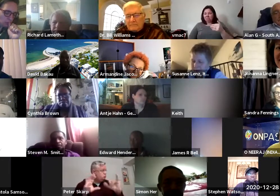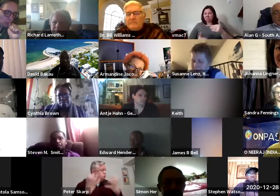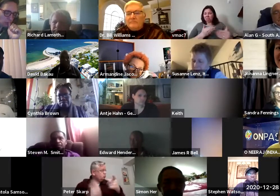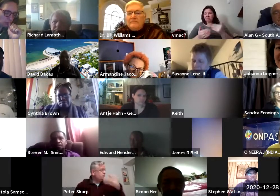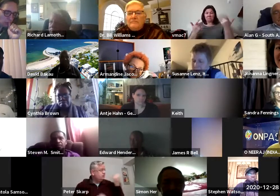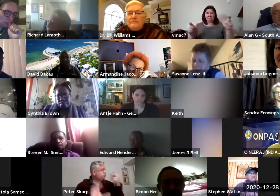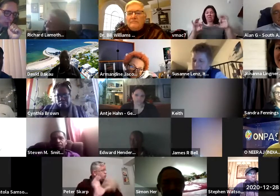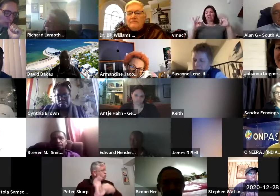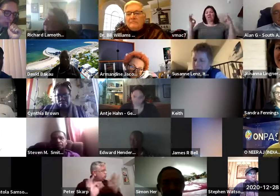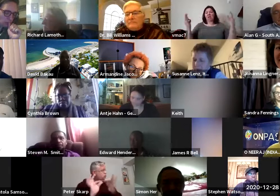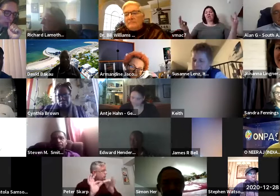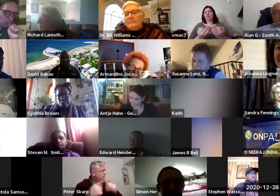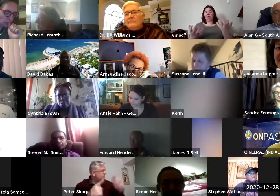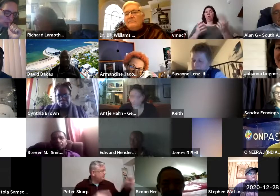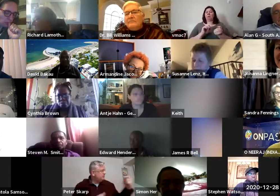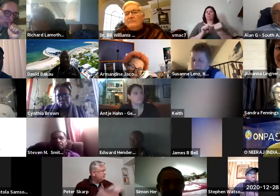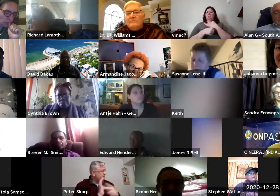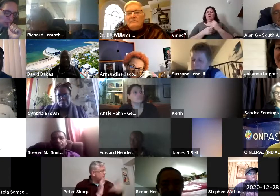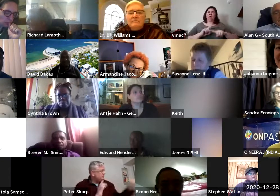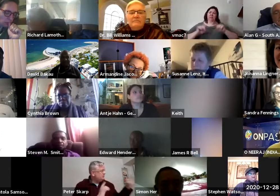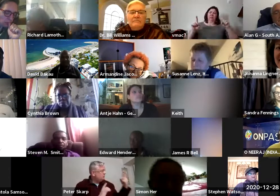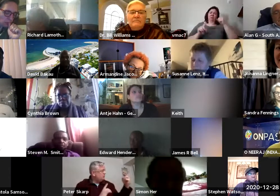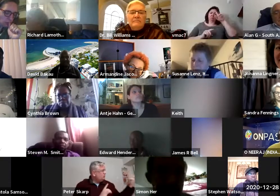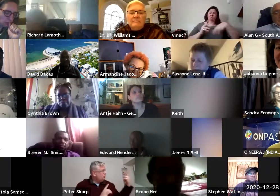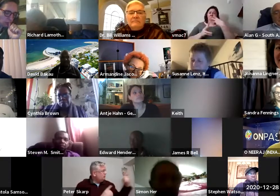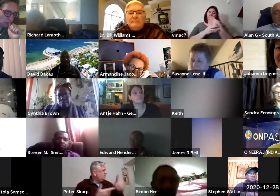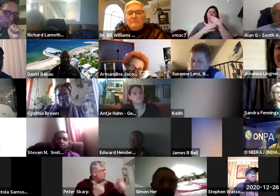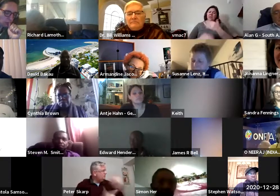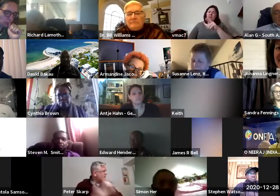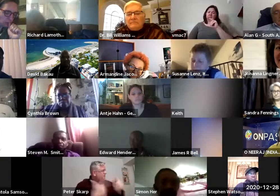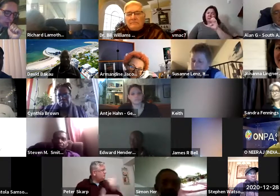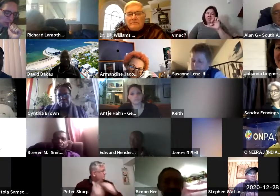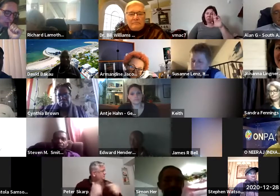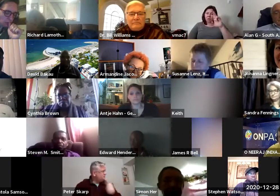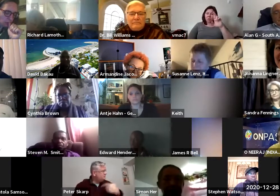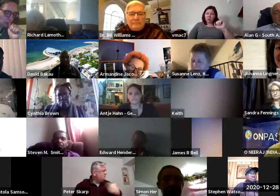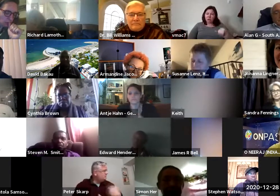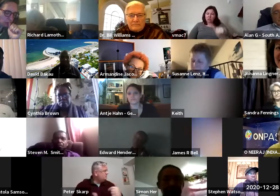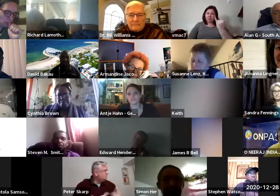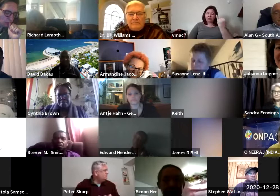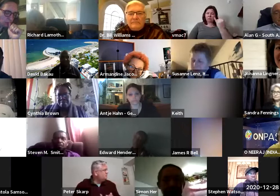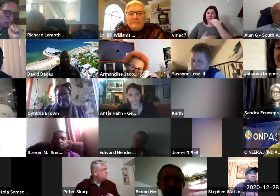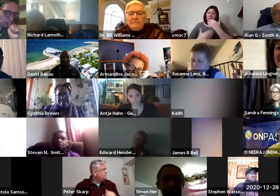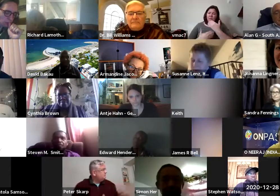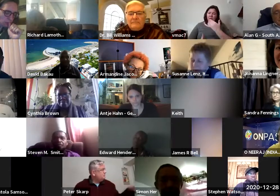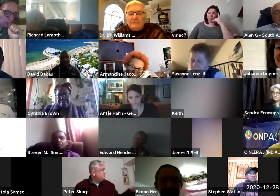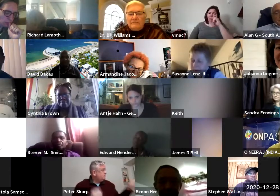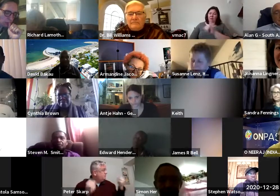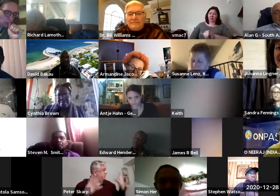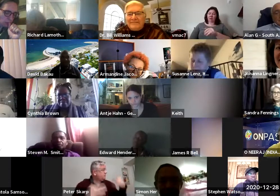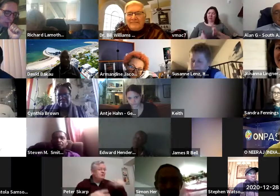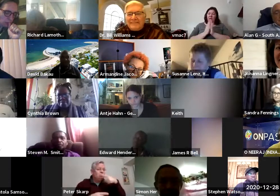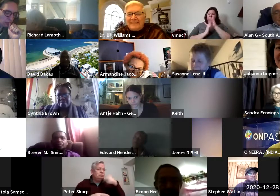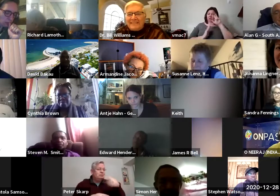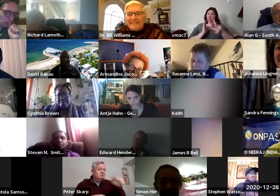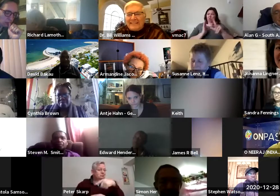family that wants to make a difference for the world. So thank you, Neeraj, for that. You did a great job. And I did ask you for that video.